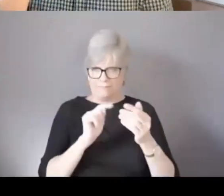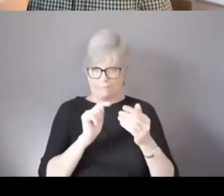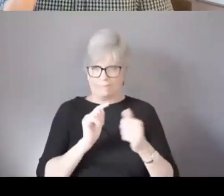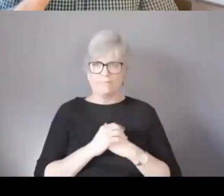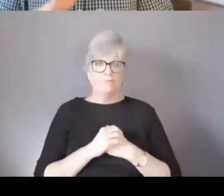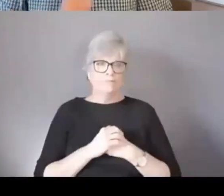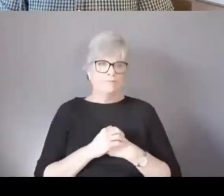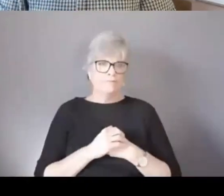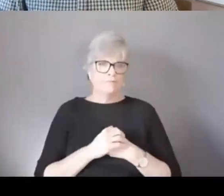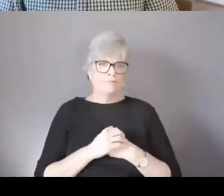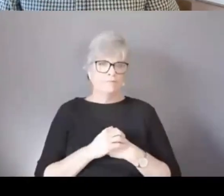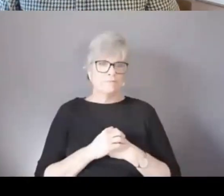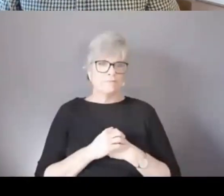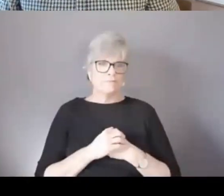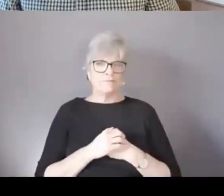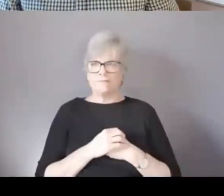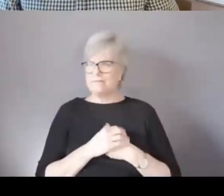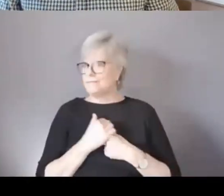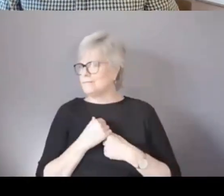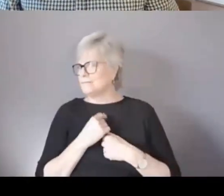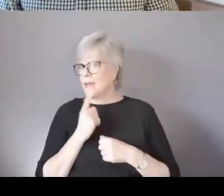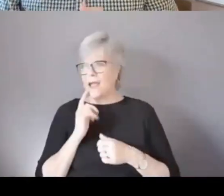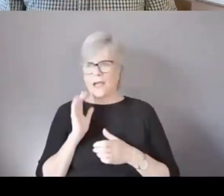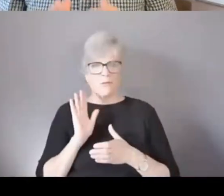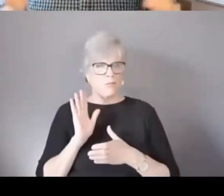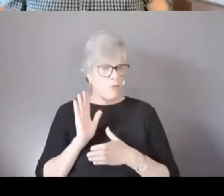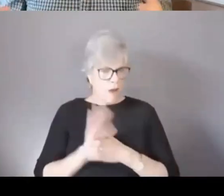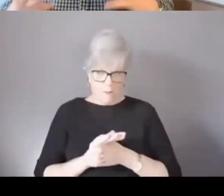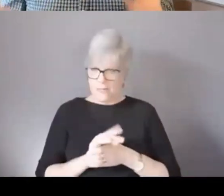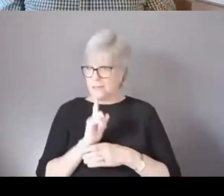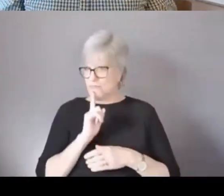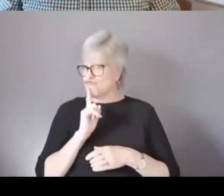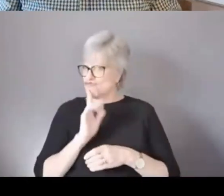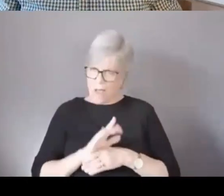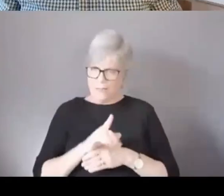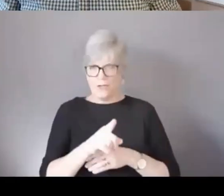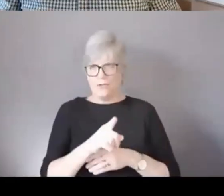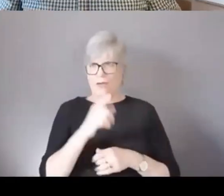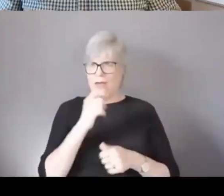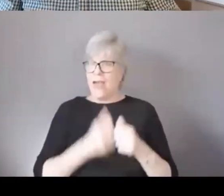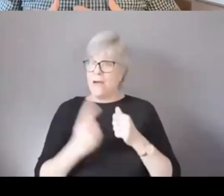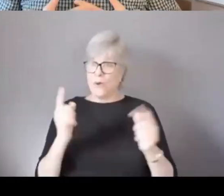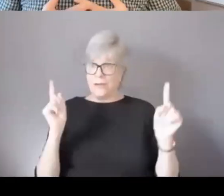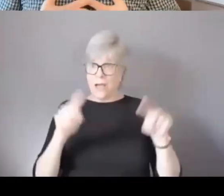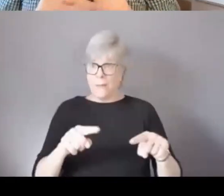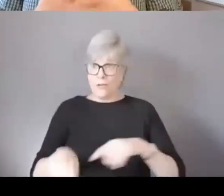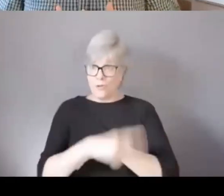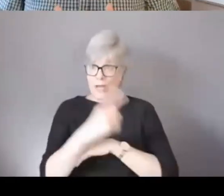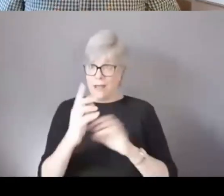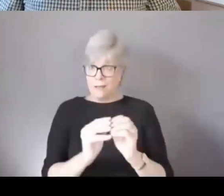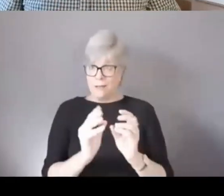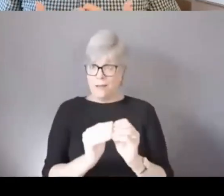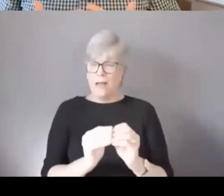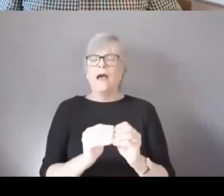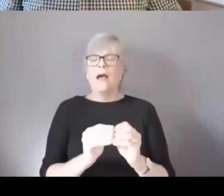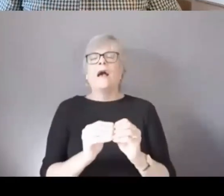Thinking about anxiety, I can promise you for certain that every person attending our session today has